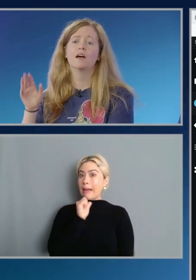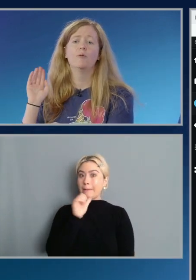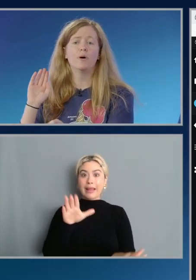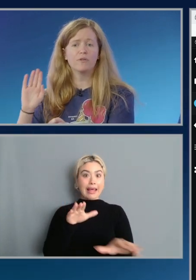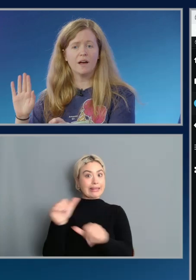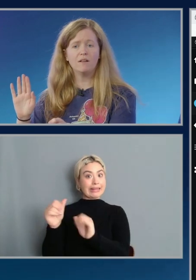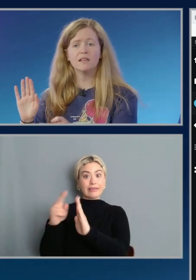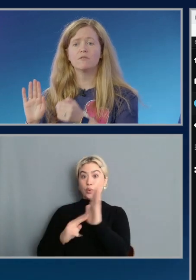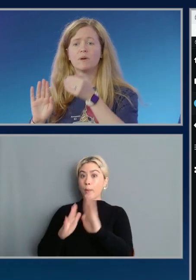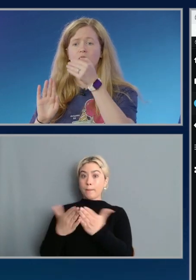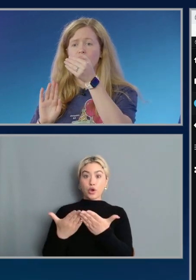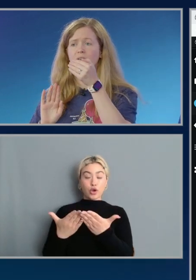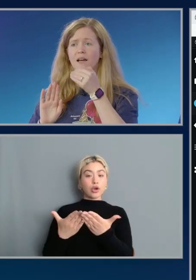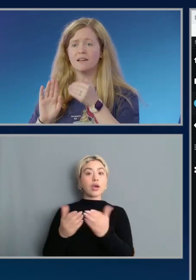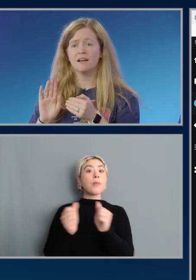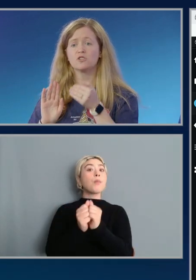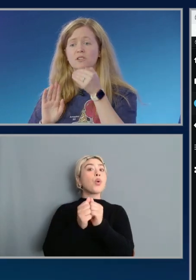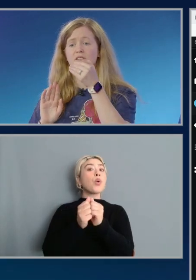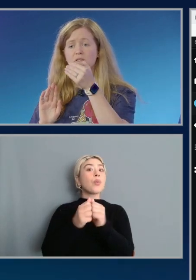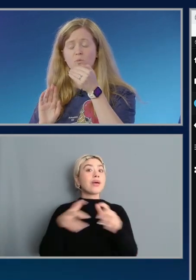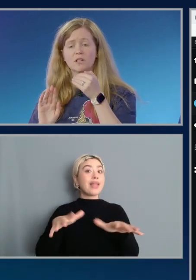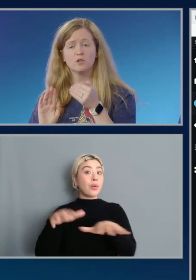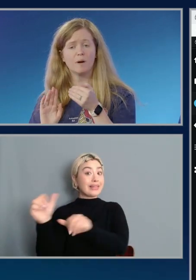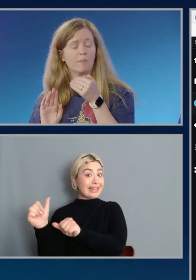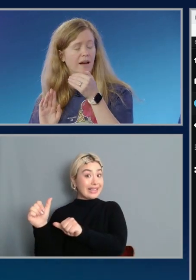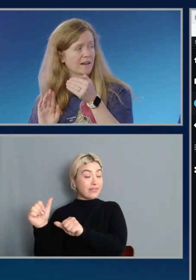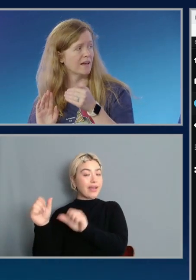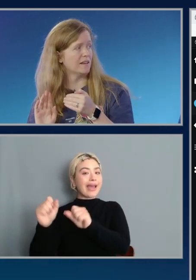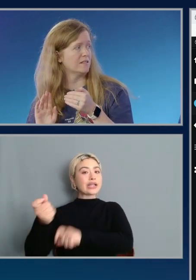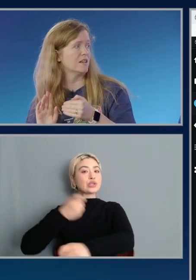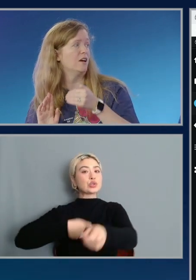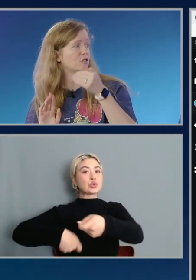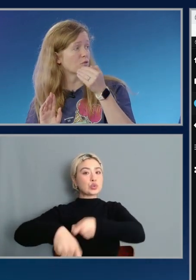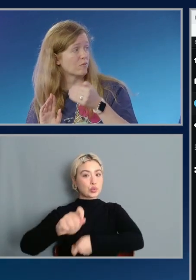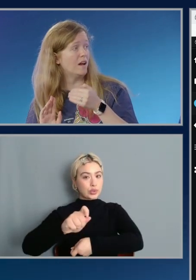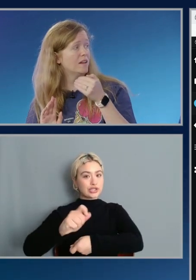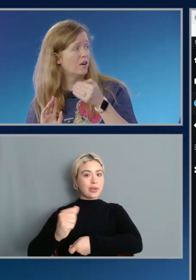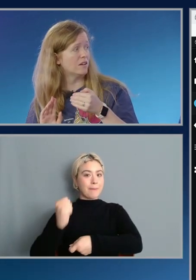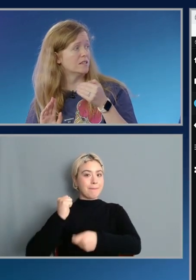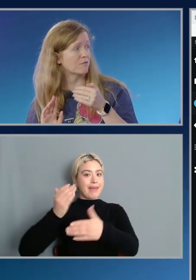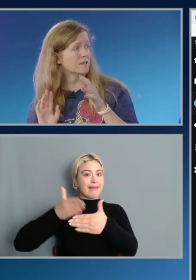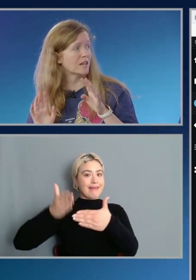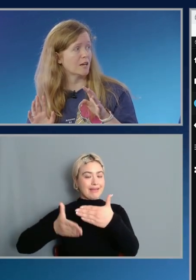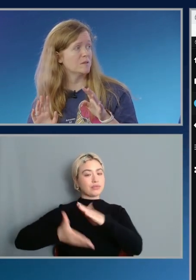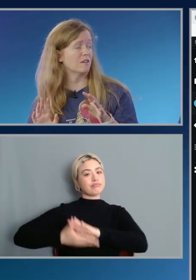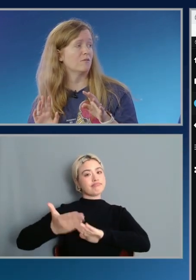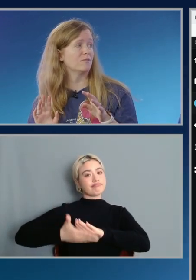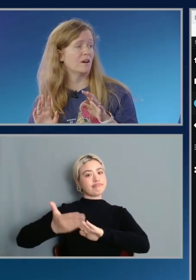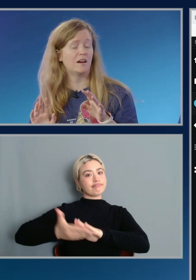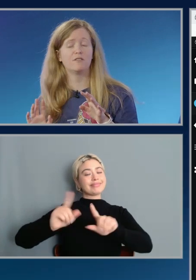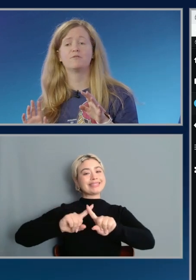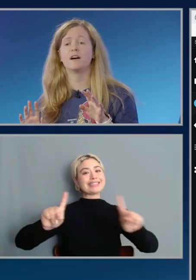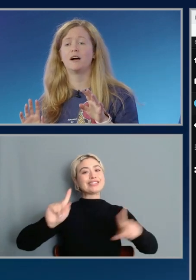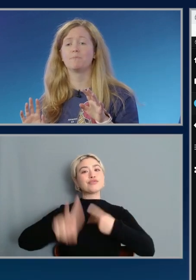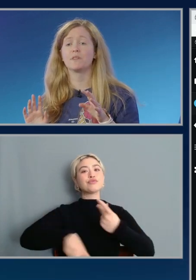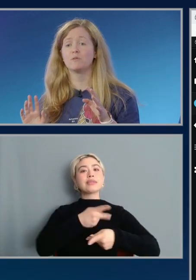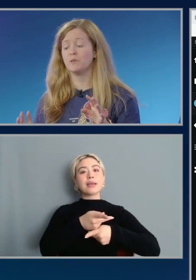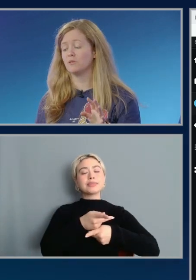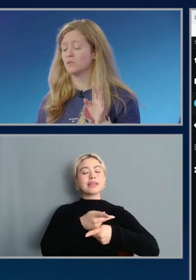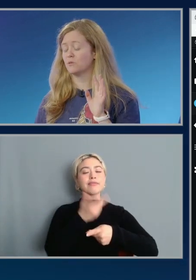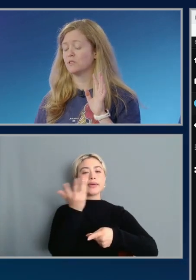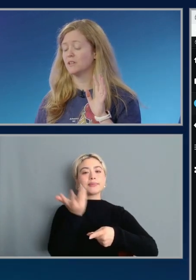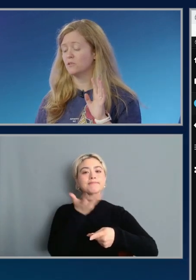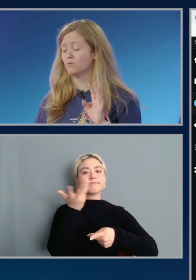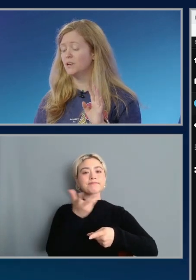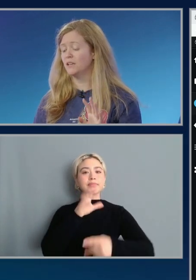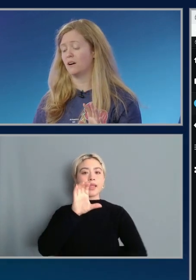notebook, but without leaving my notebook, I can actually switch my backend to run on different types of